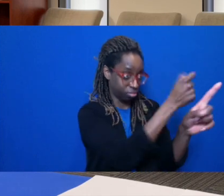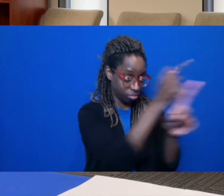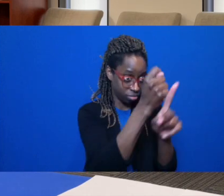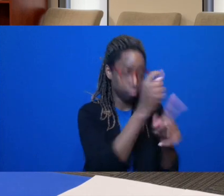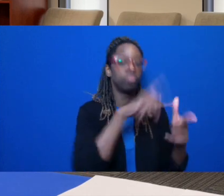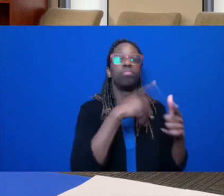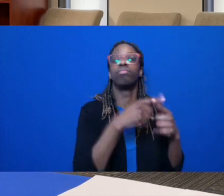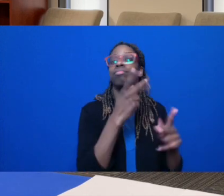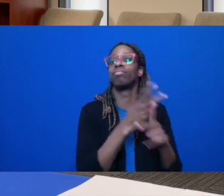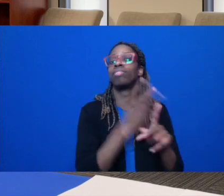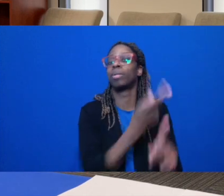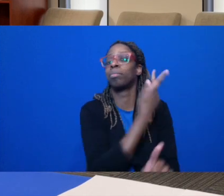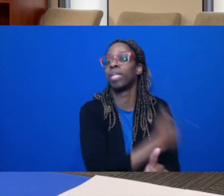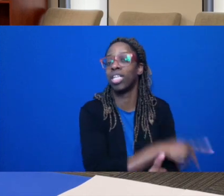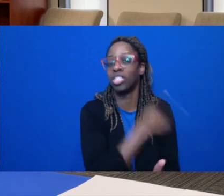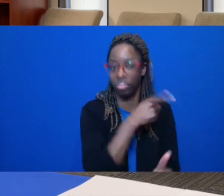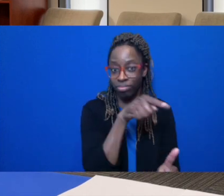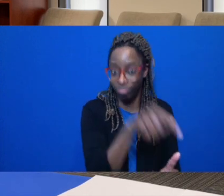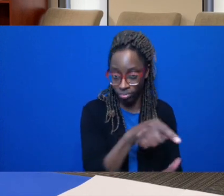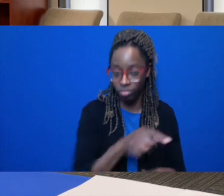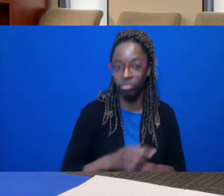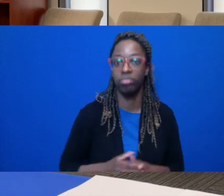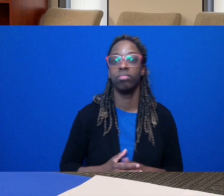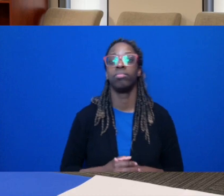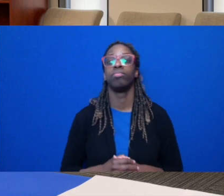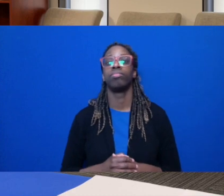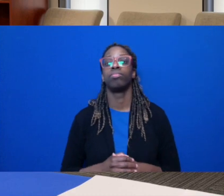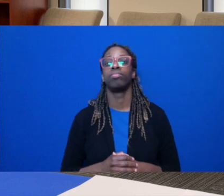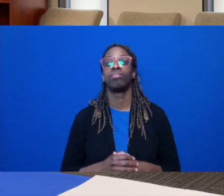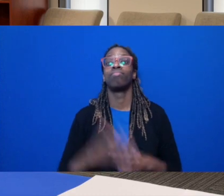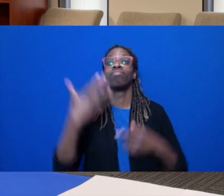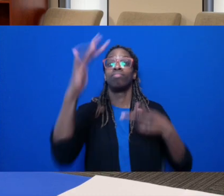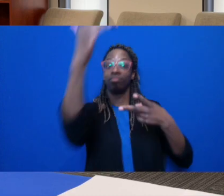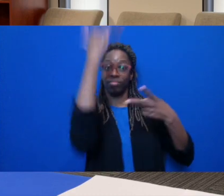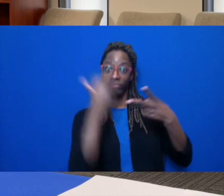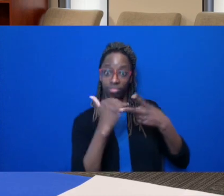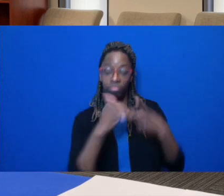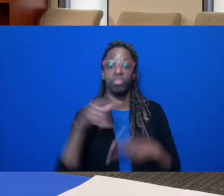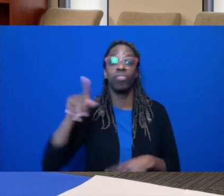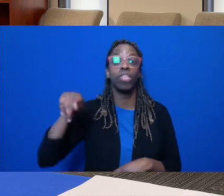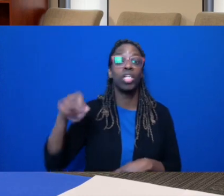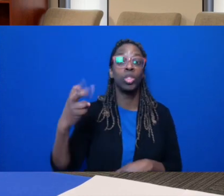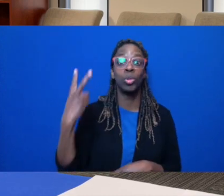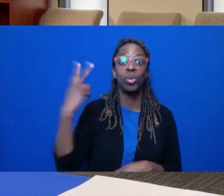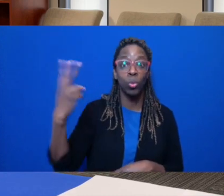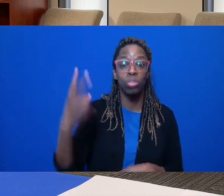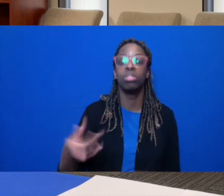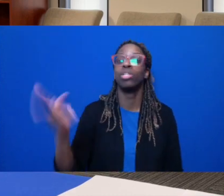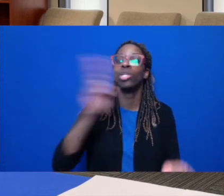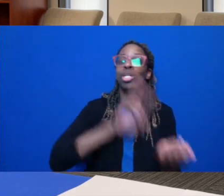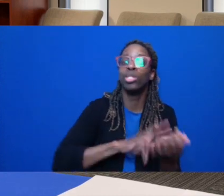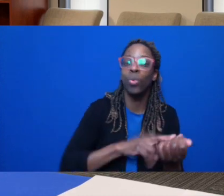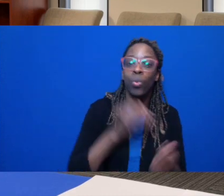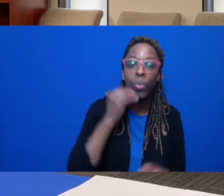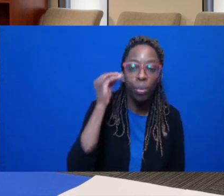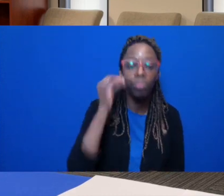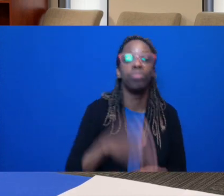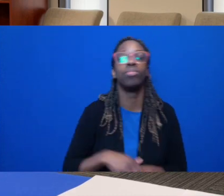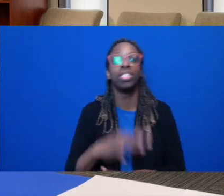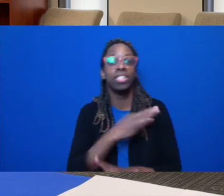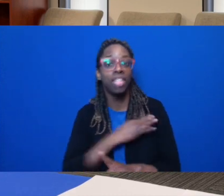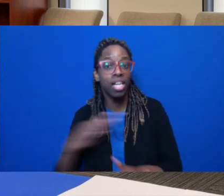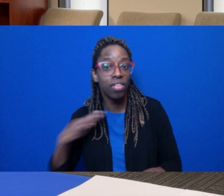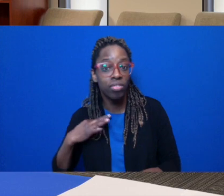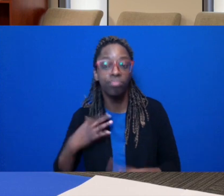pandemic, older individuals, folks over the age of 65 and certainly over the age of 75, are at significantly higher risk of